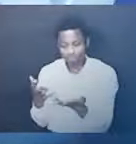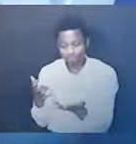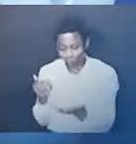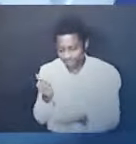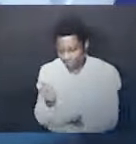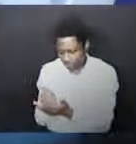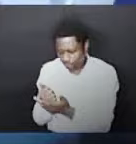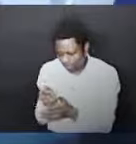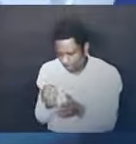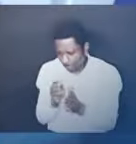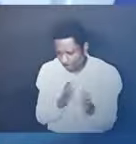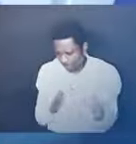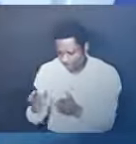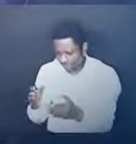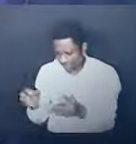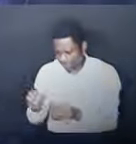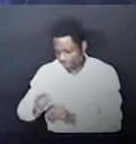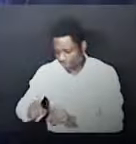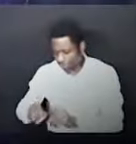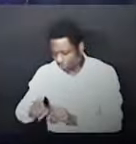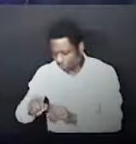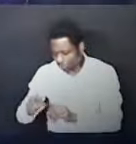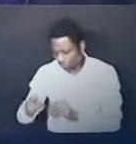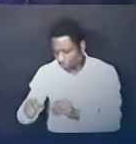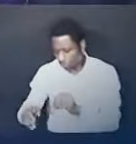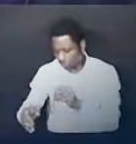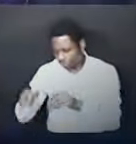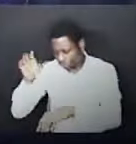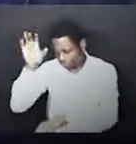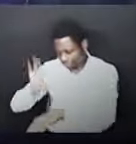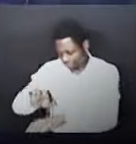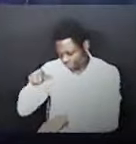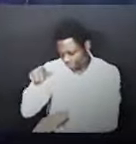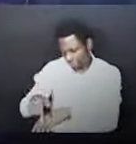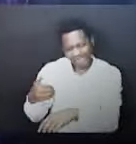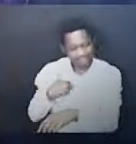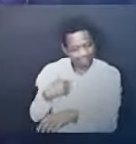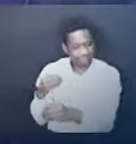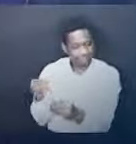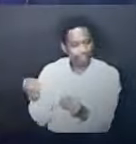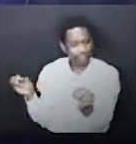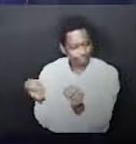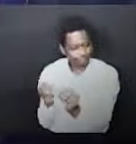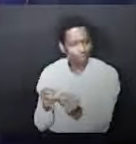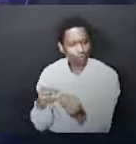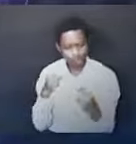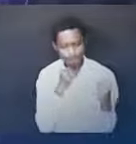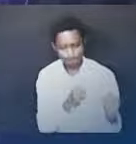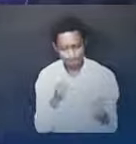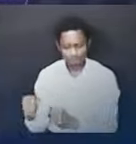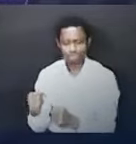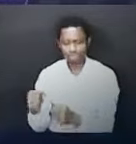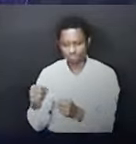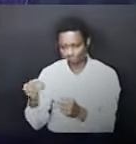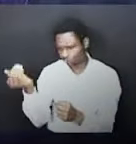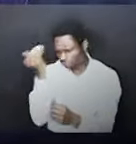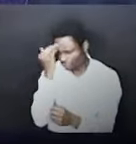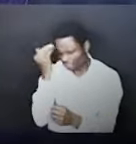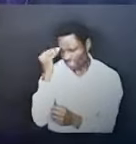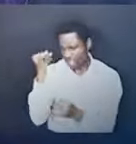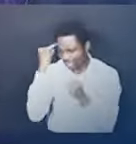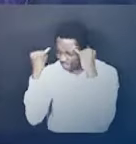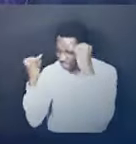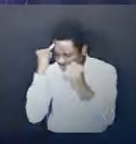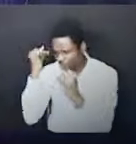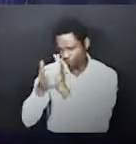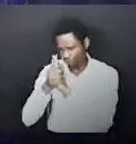of the church to descend on the world and transform it. Sa ofen no ne se ye hwe se no ma